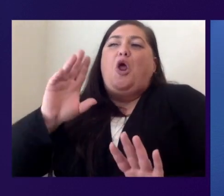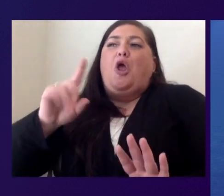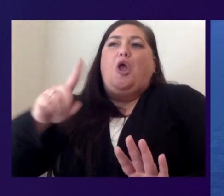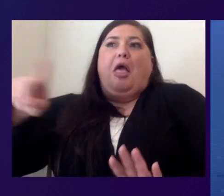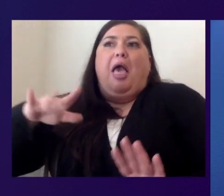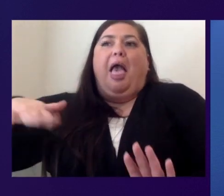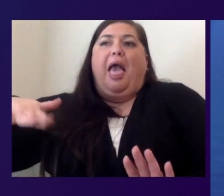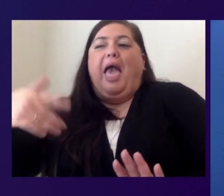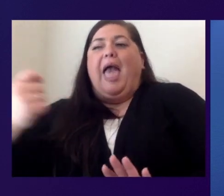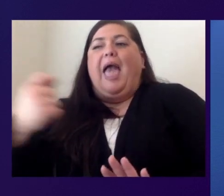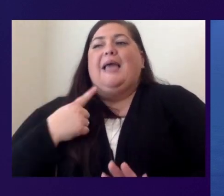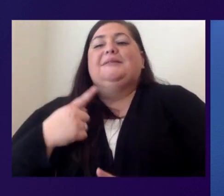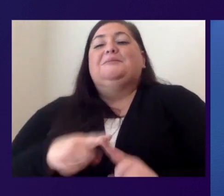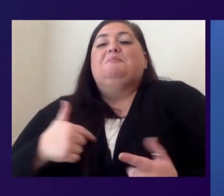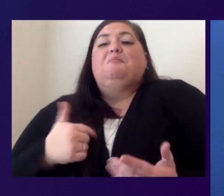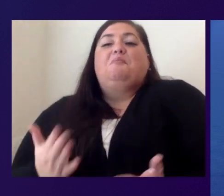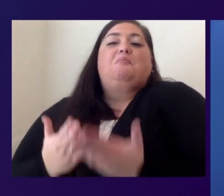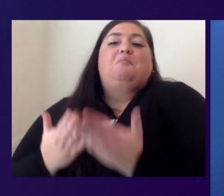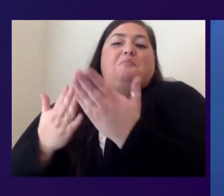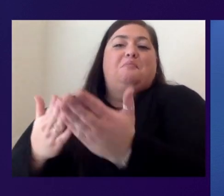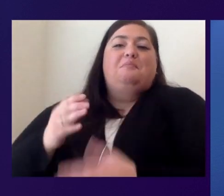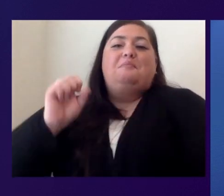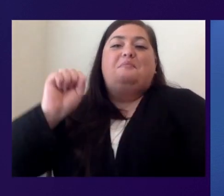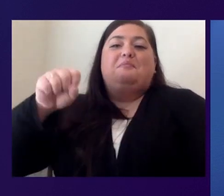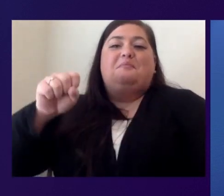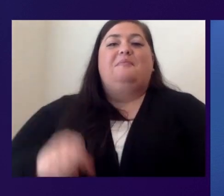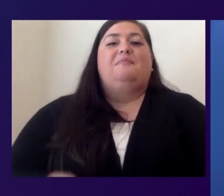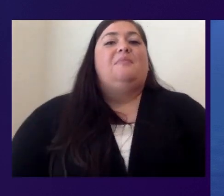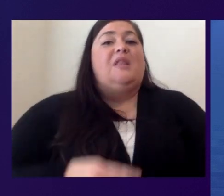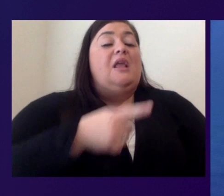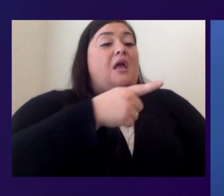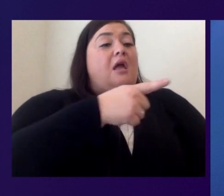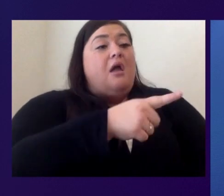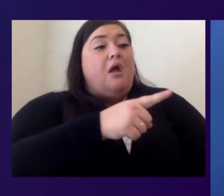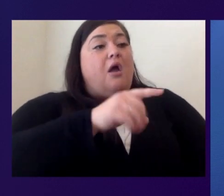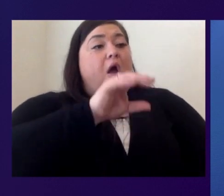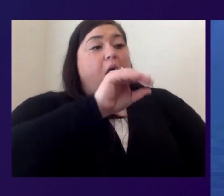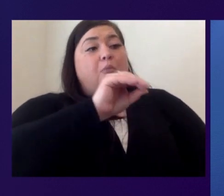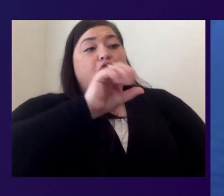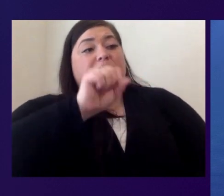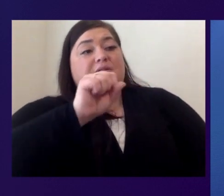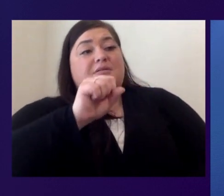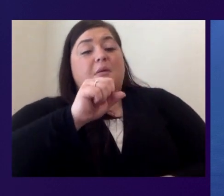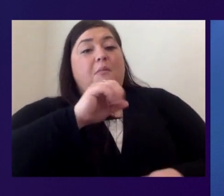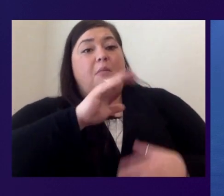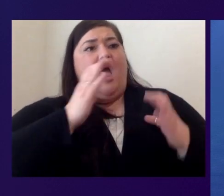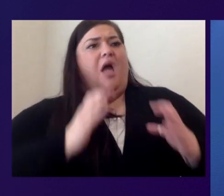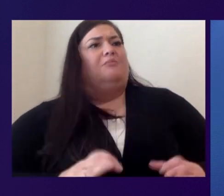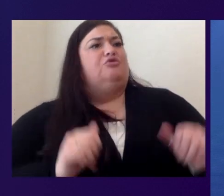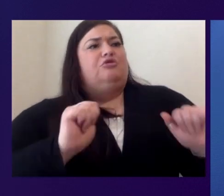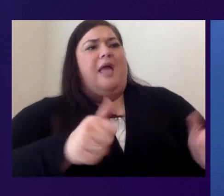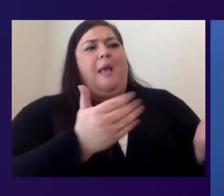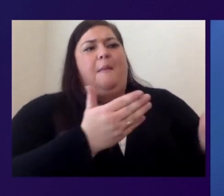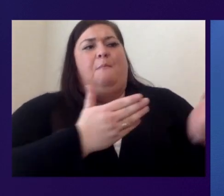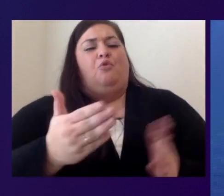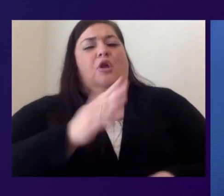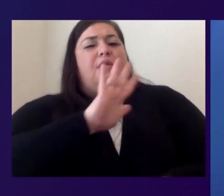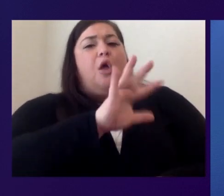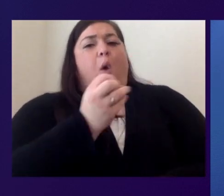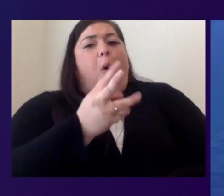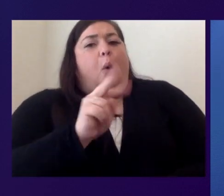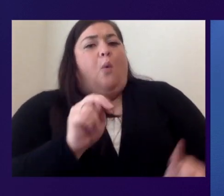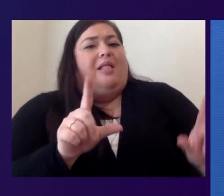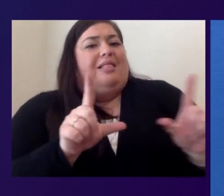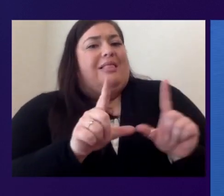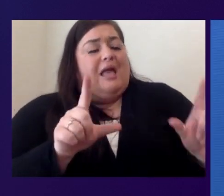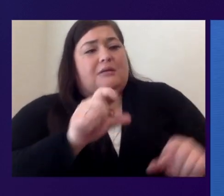especially for the licensed operating system, customer have choices to bring their own Windows license to Amazon